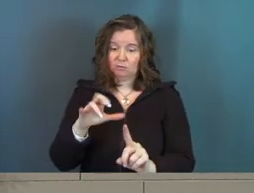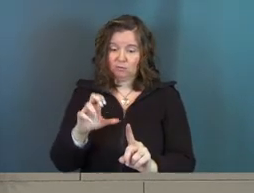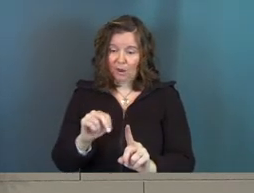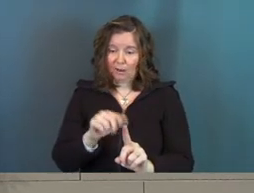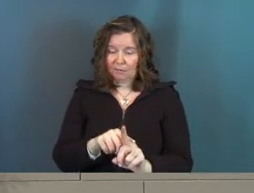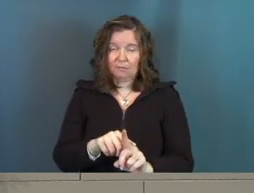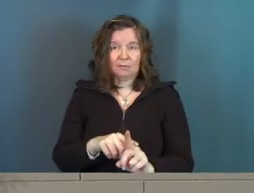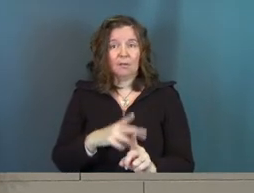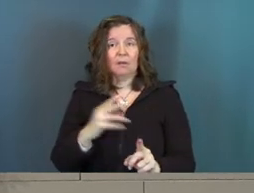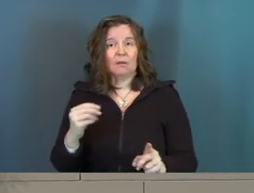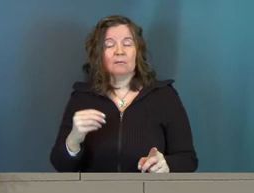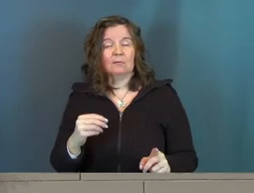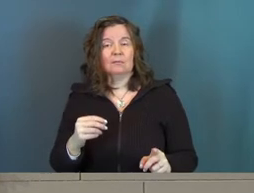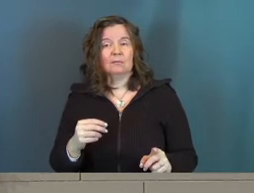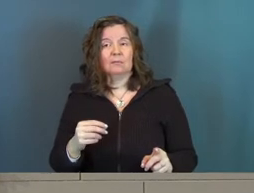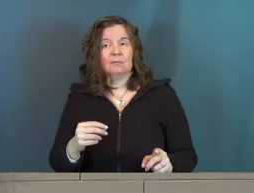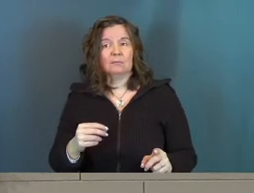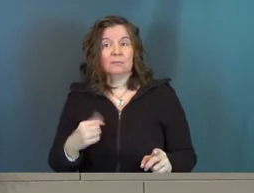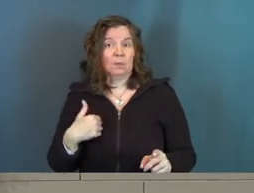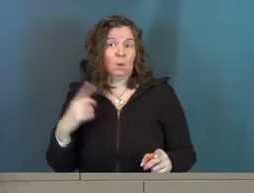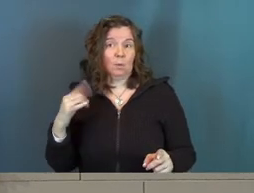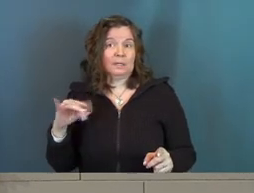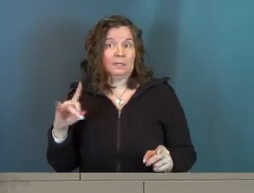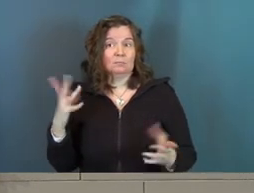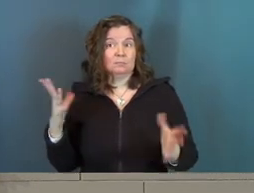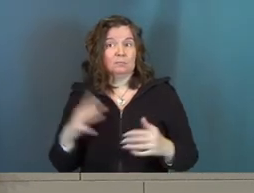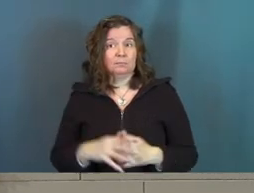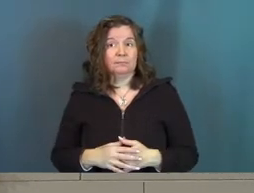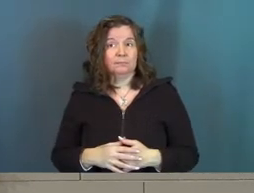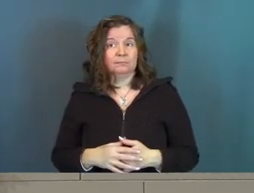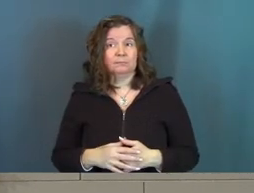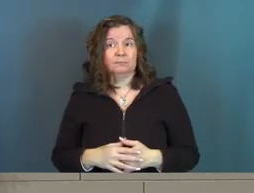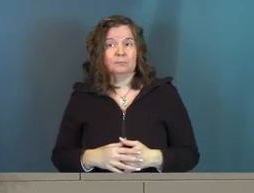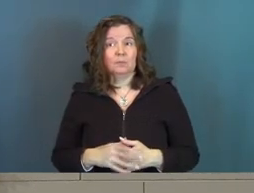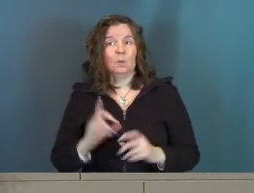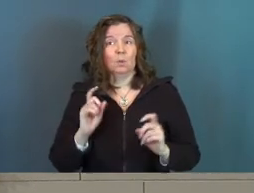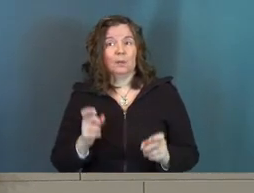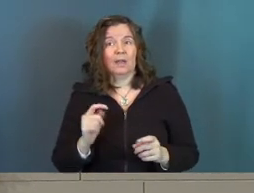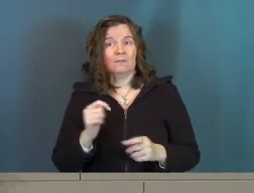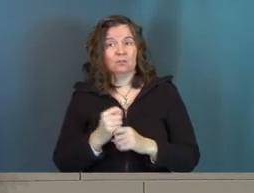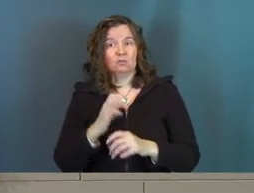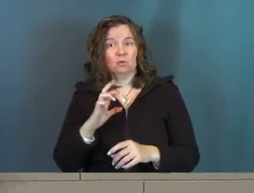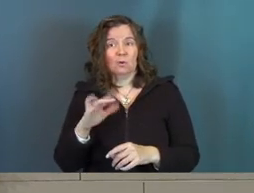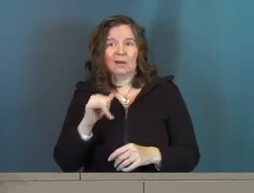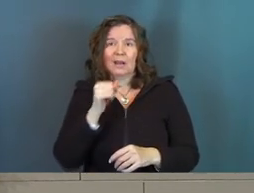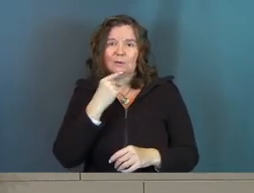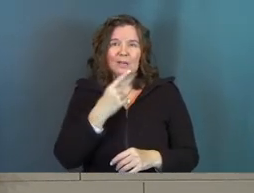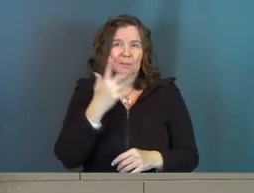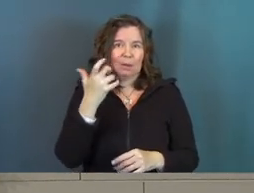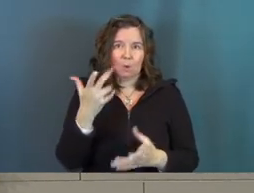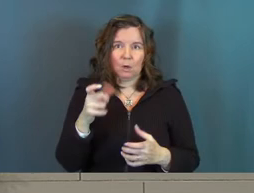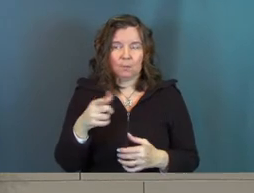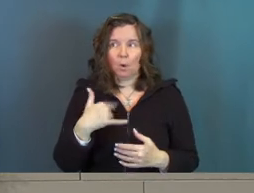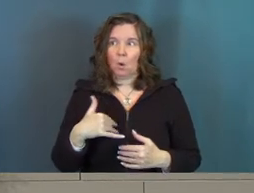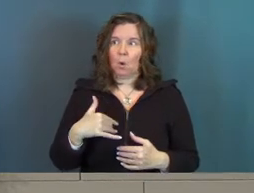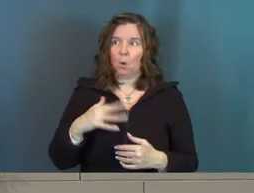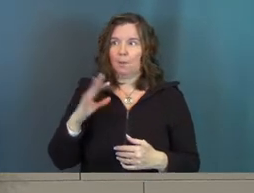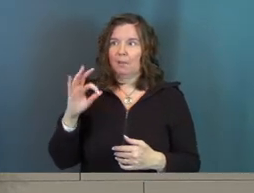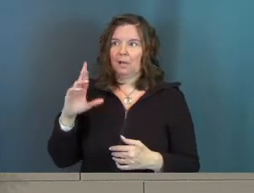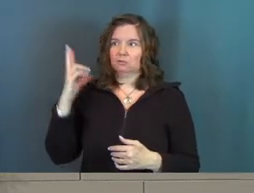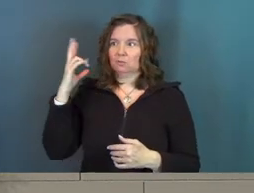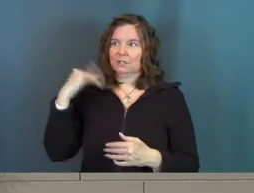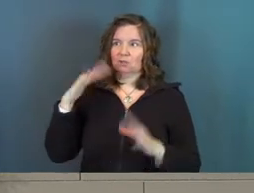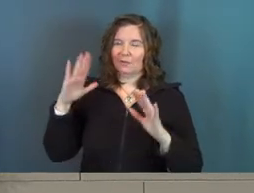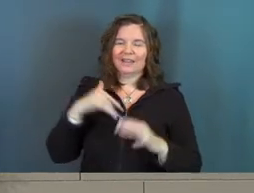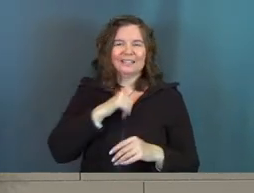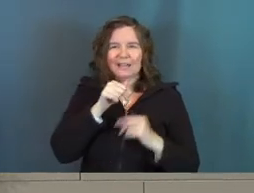Ryan. And we did. We gave the truck to Ryan. And I don't tell you that because I want you to be like, wow, Pastor Ricky's great.